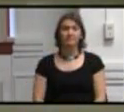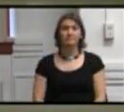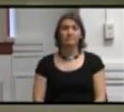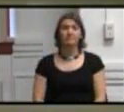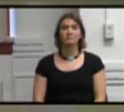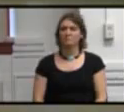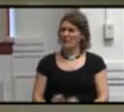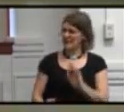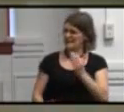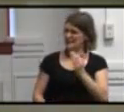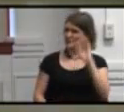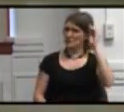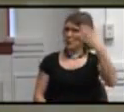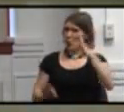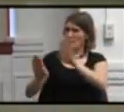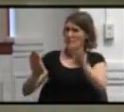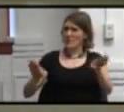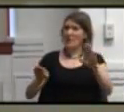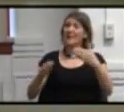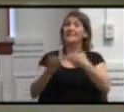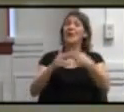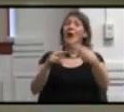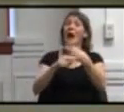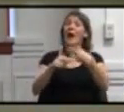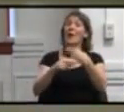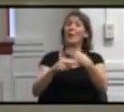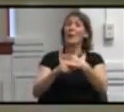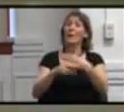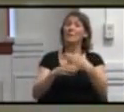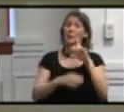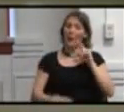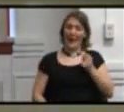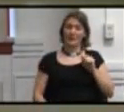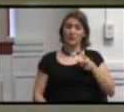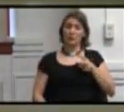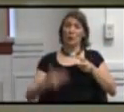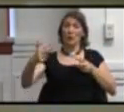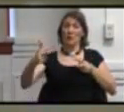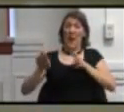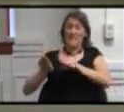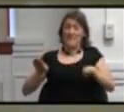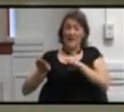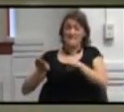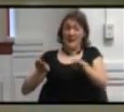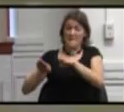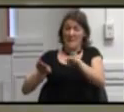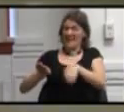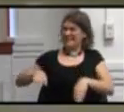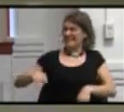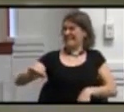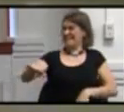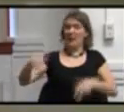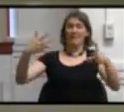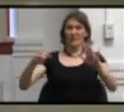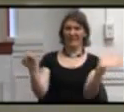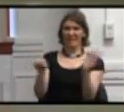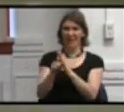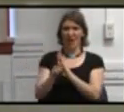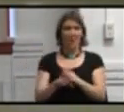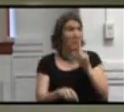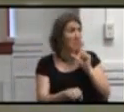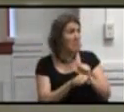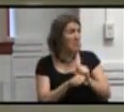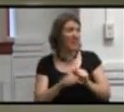Also, looks like those solar panels are up on I-91 too. Yeah. Oh, they are? Stuck them right in there. Yeah. The meadow is full of solar